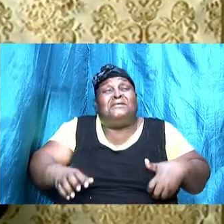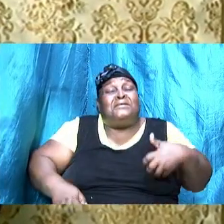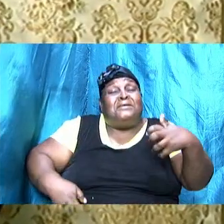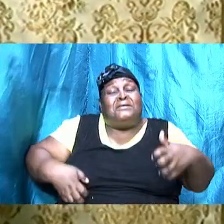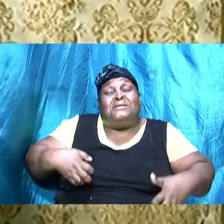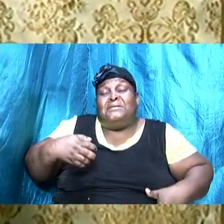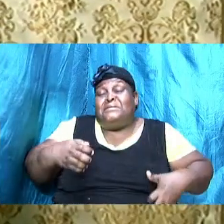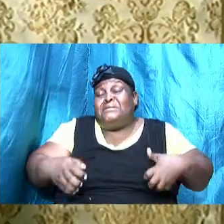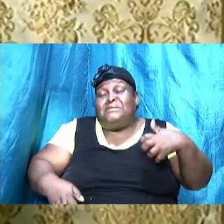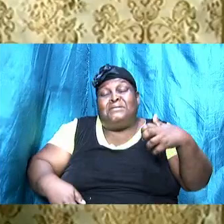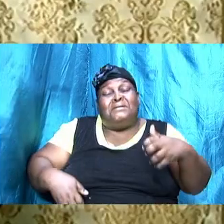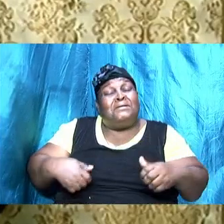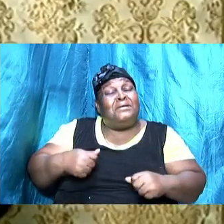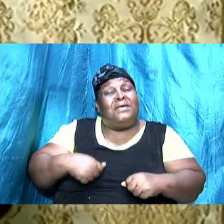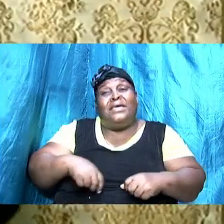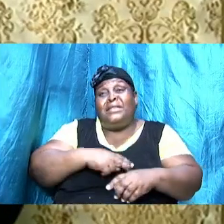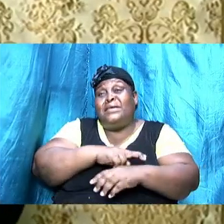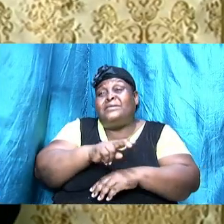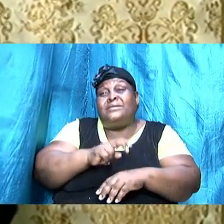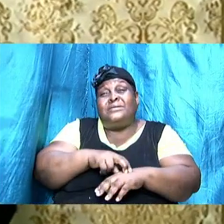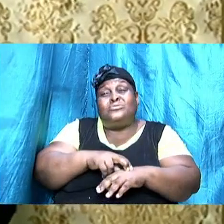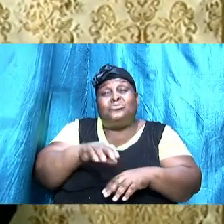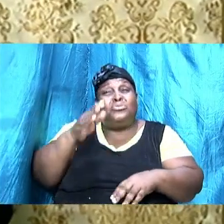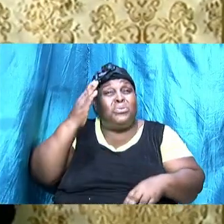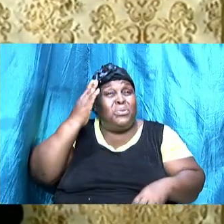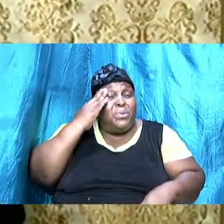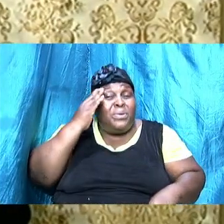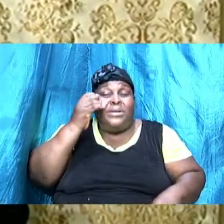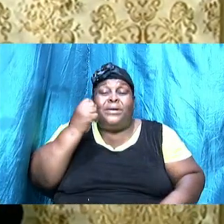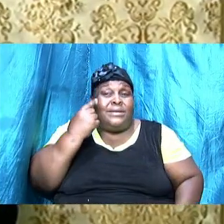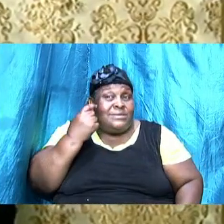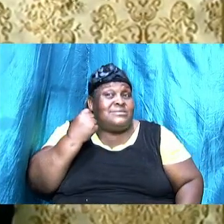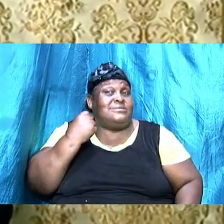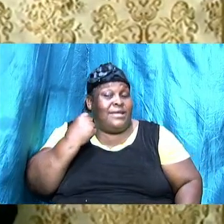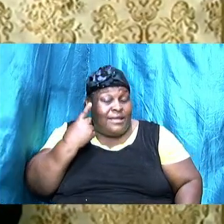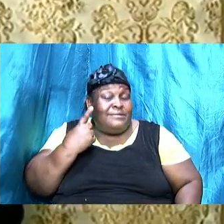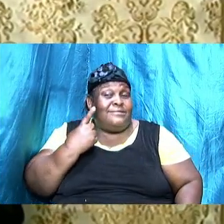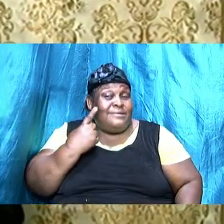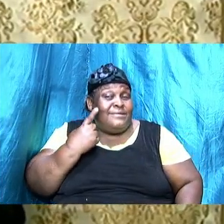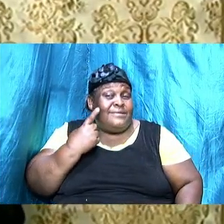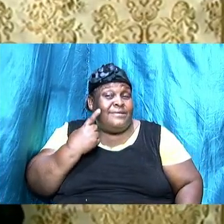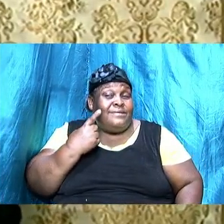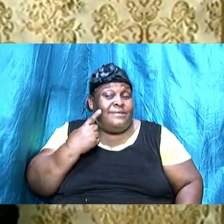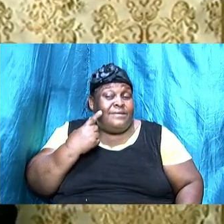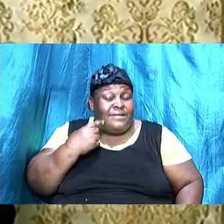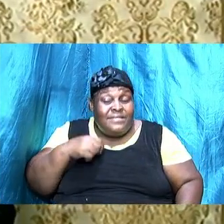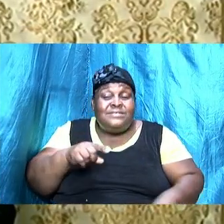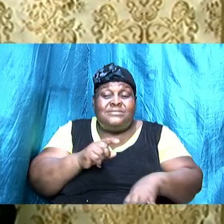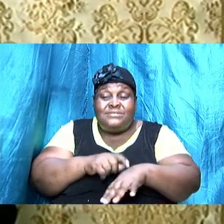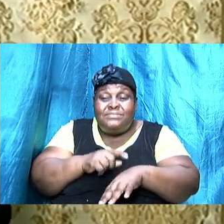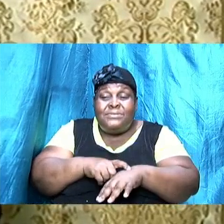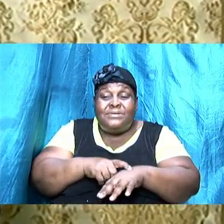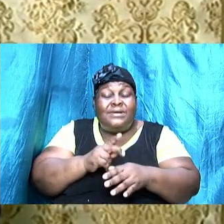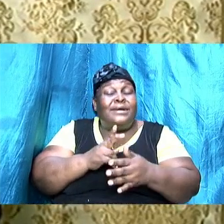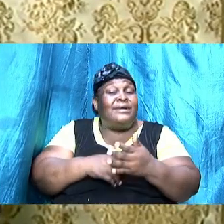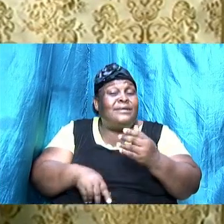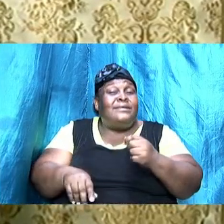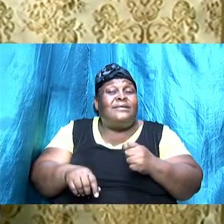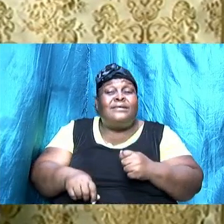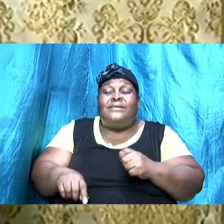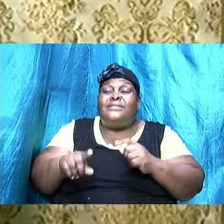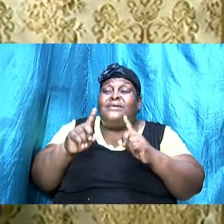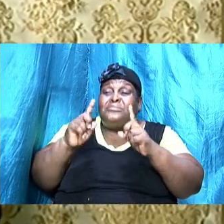to know and to understand. This is the part that goes over the head of many, so that they